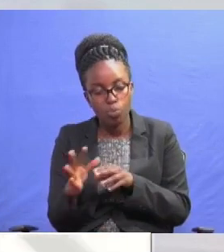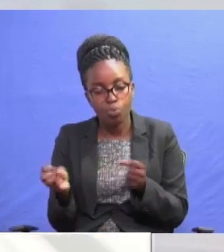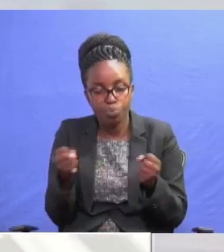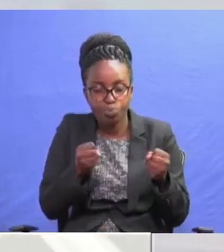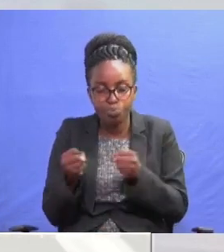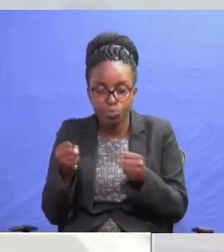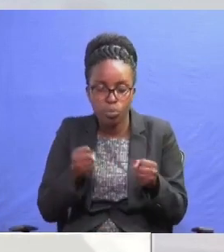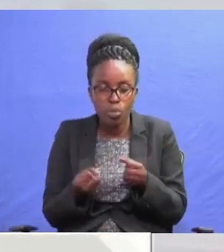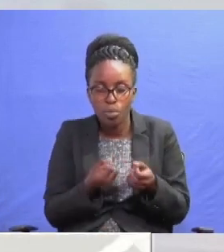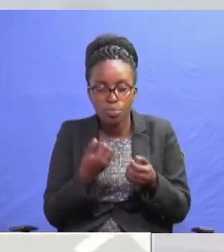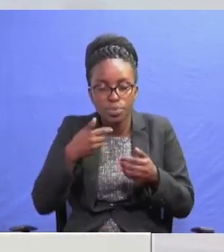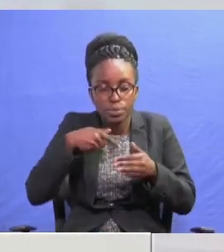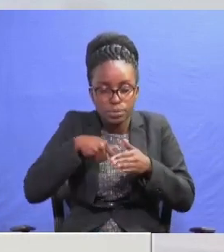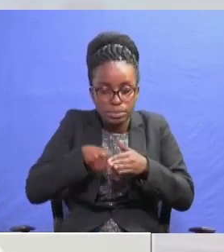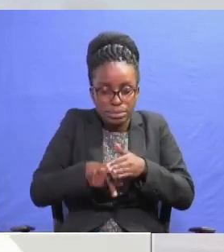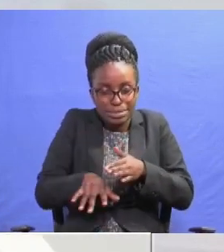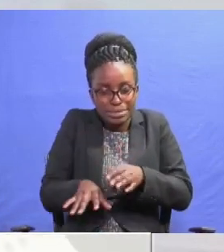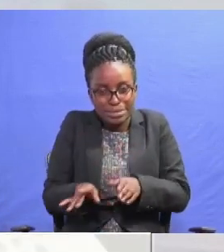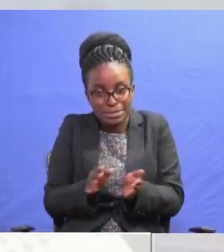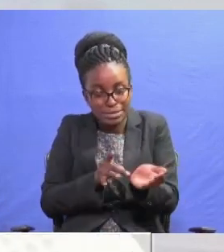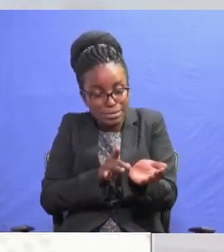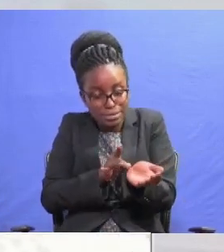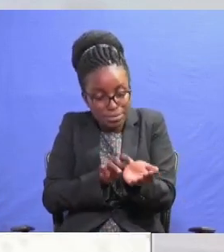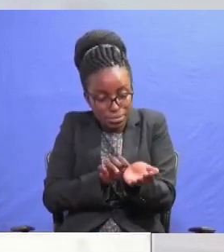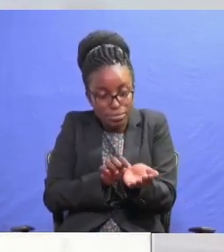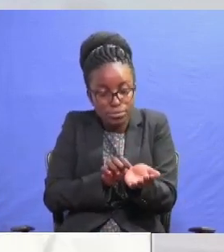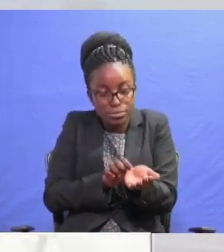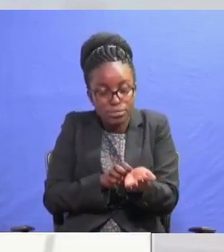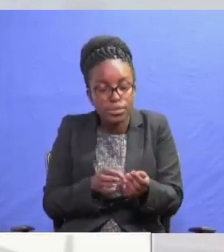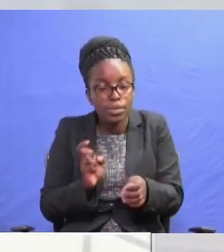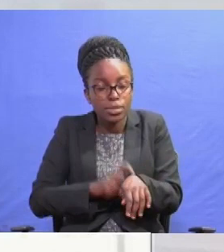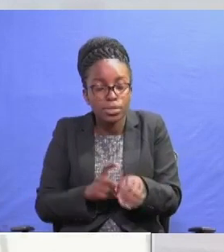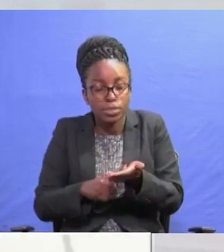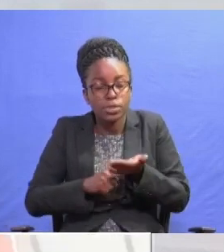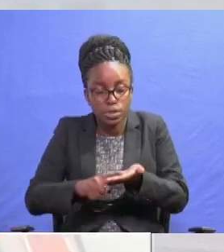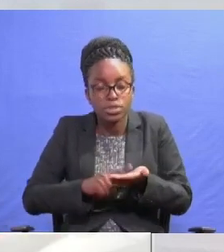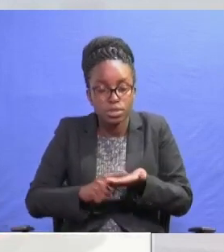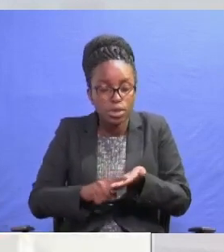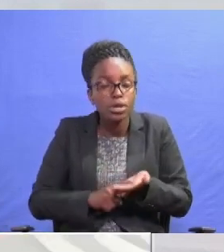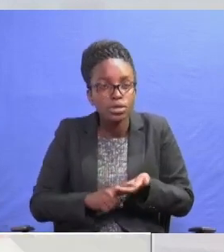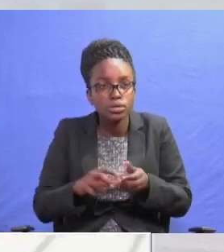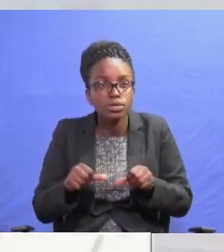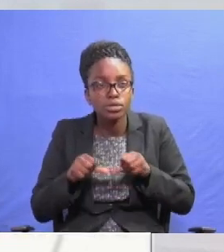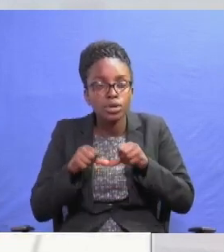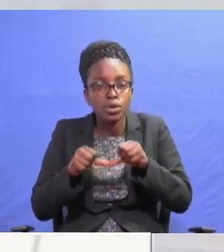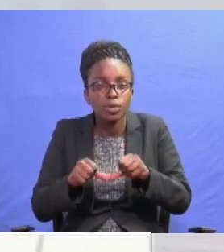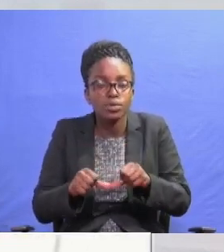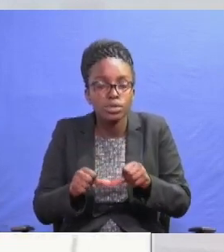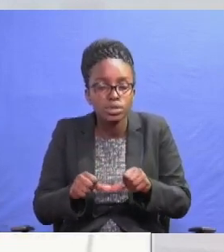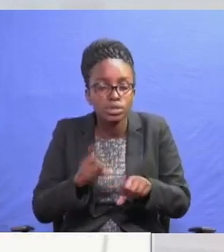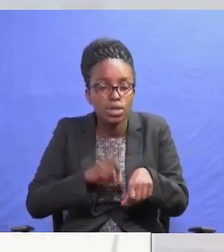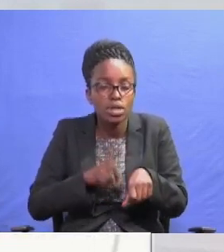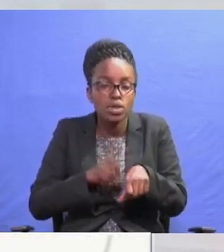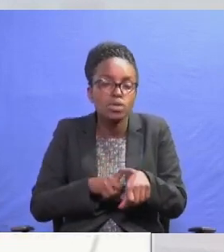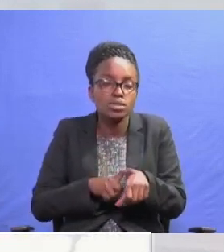down your veins. And of course, this is a very key discussion, and it's a good discussion at this particular time that the country is